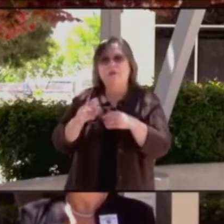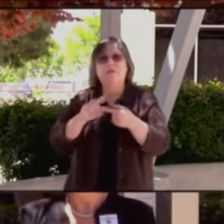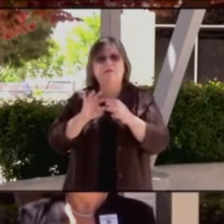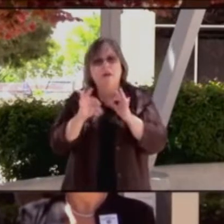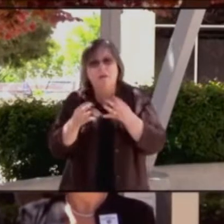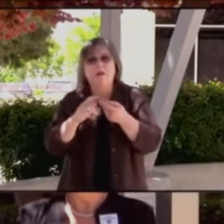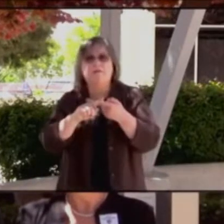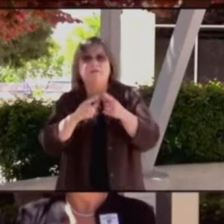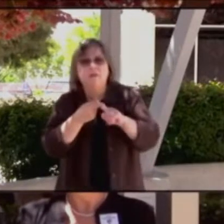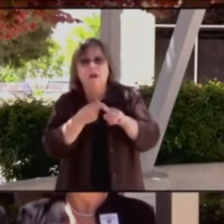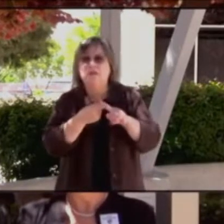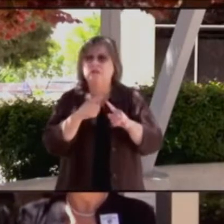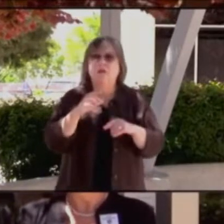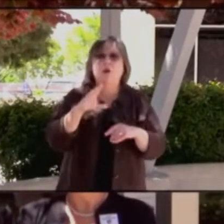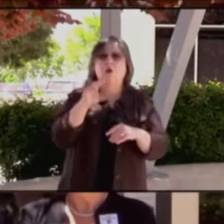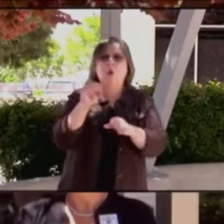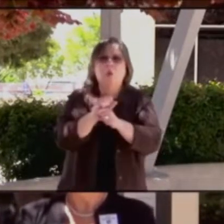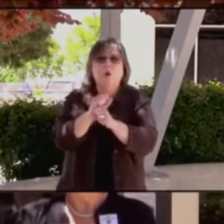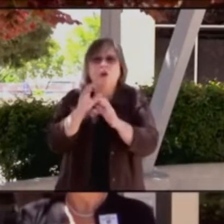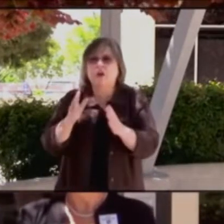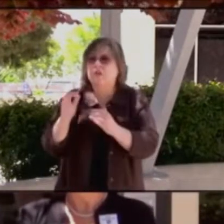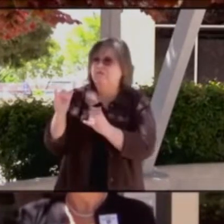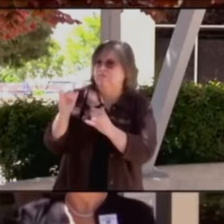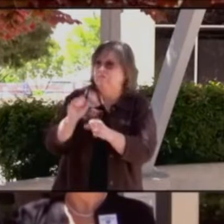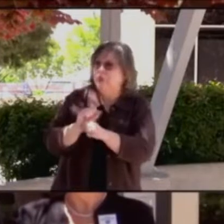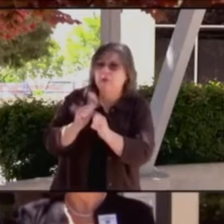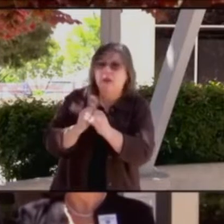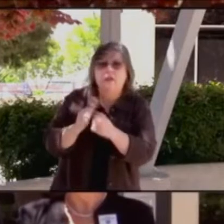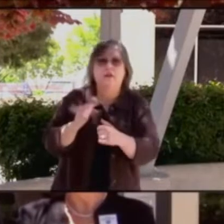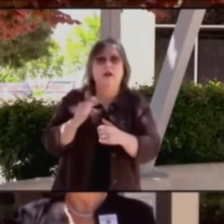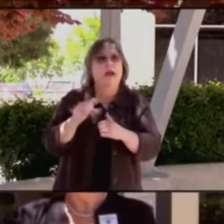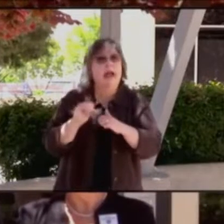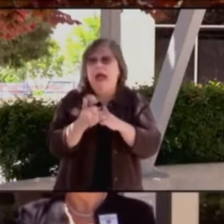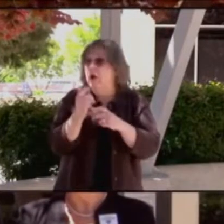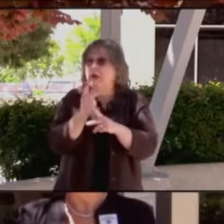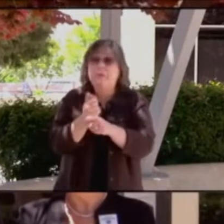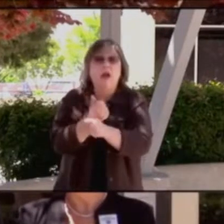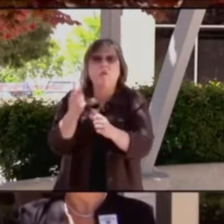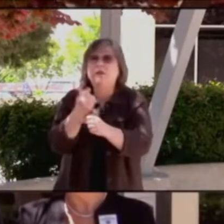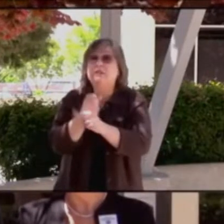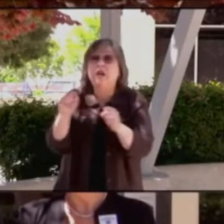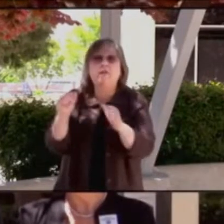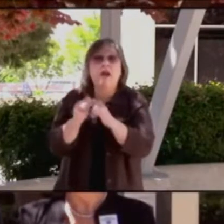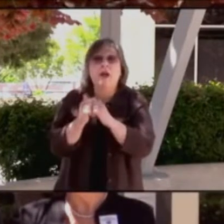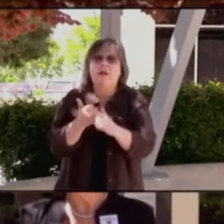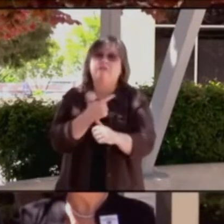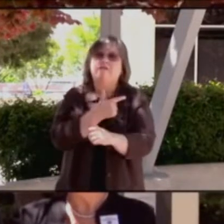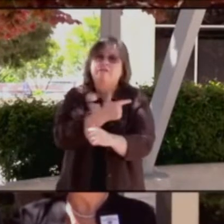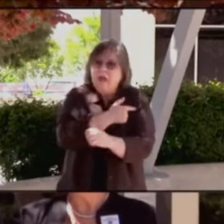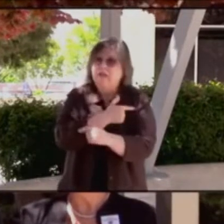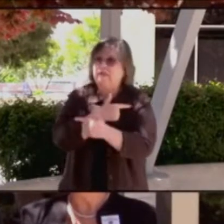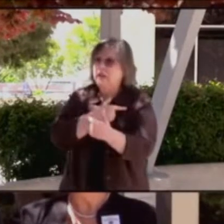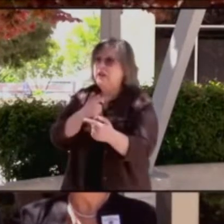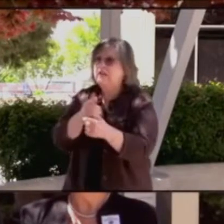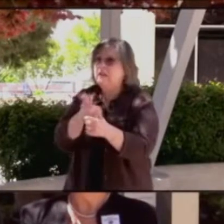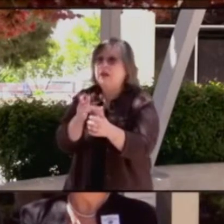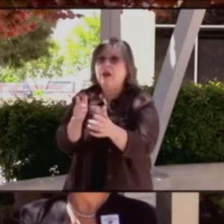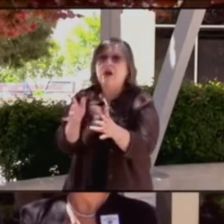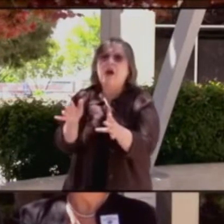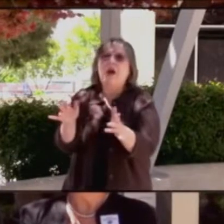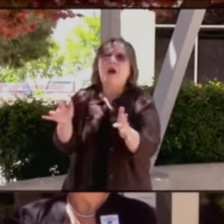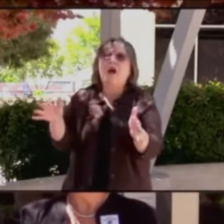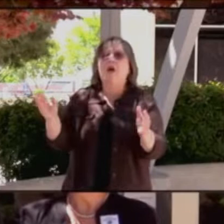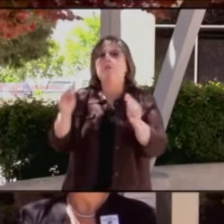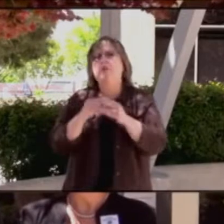on everything we know, this is our best pathway forward, and we urge everyone to get vaccinated right now. It's never going to